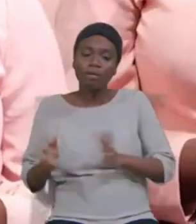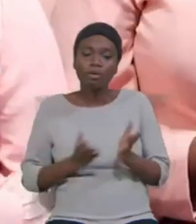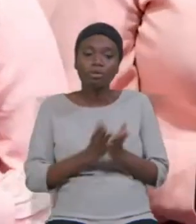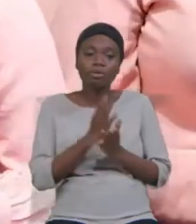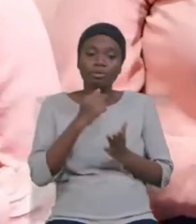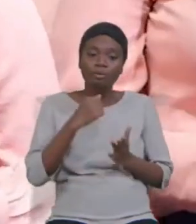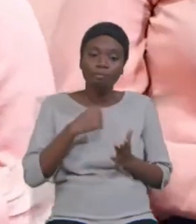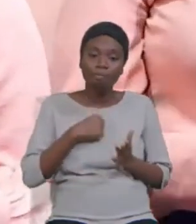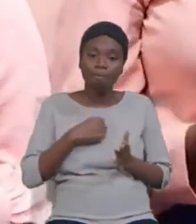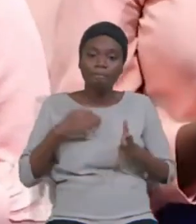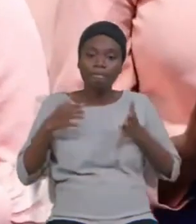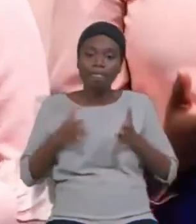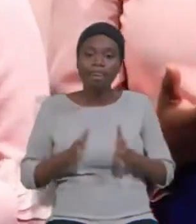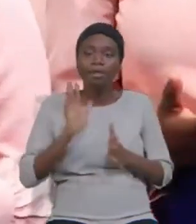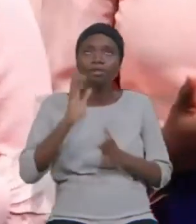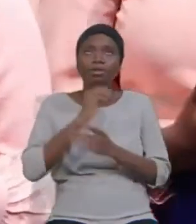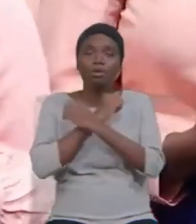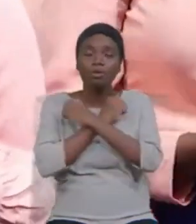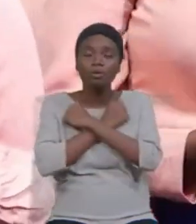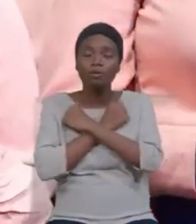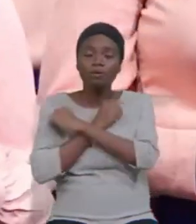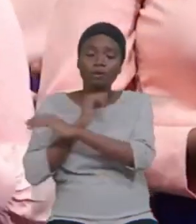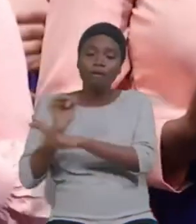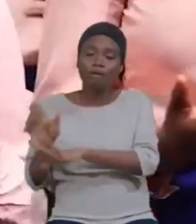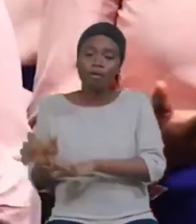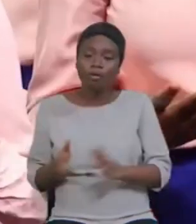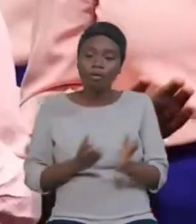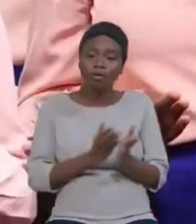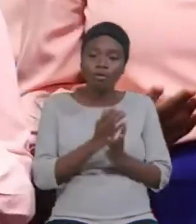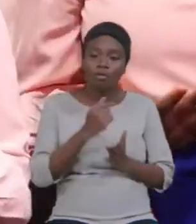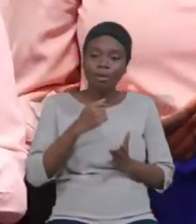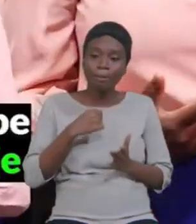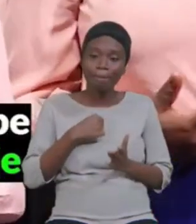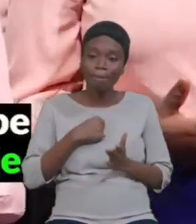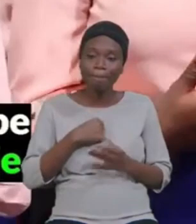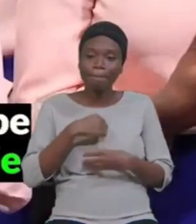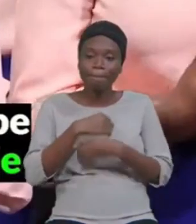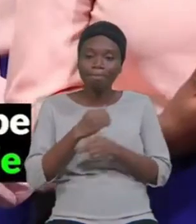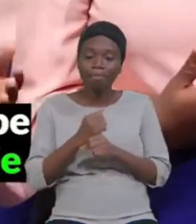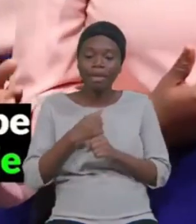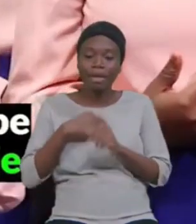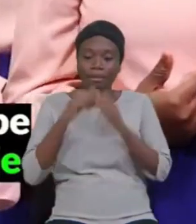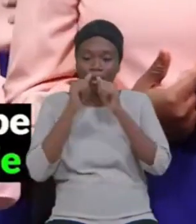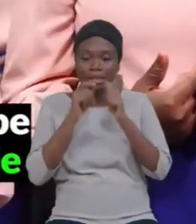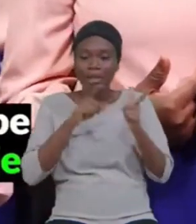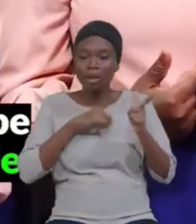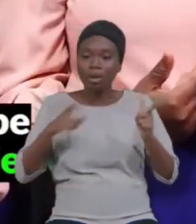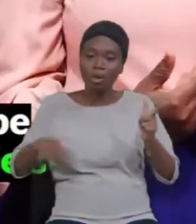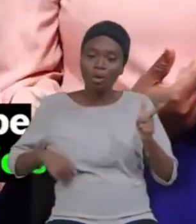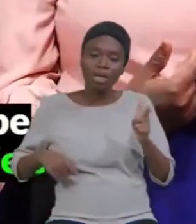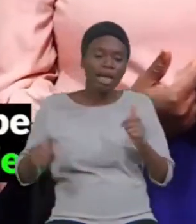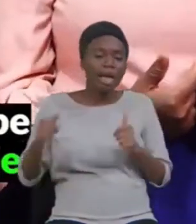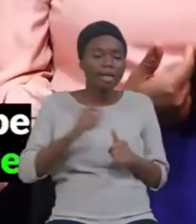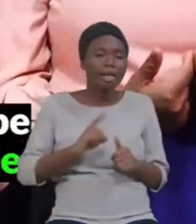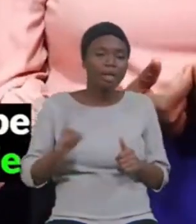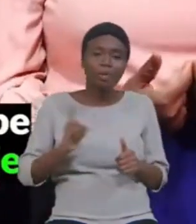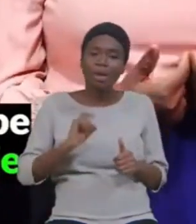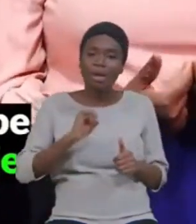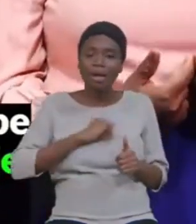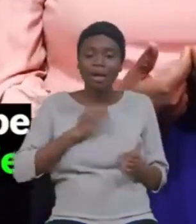through me. Let your love flow through me. Make me a blessing, Lord,